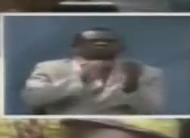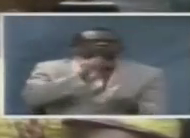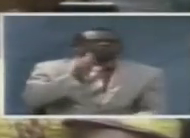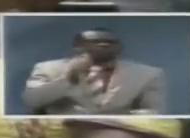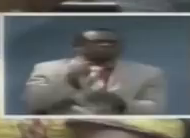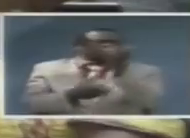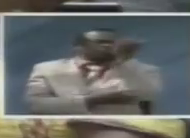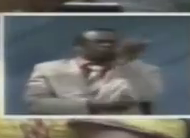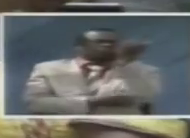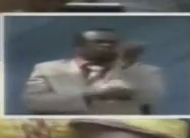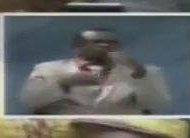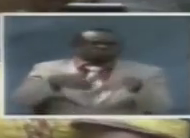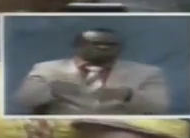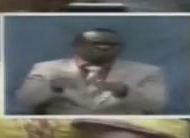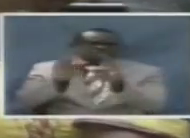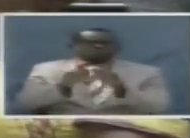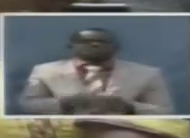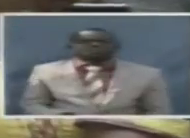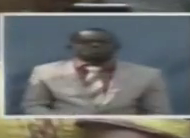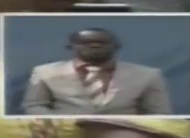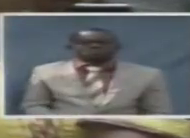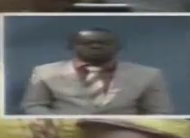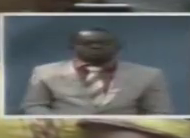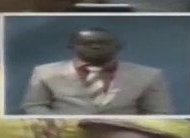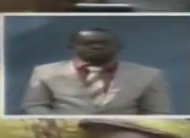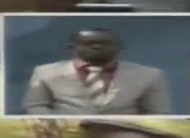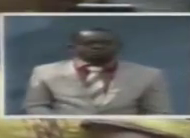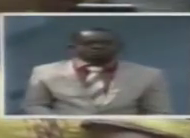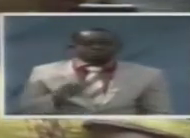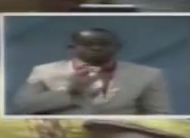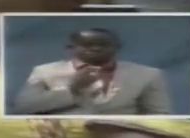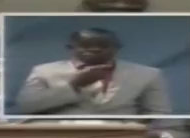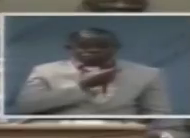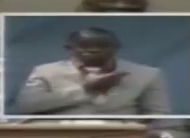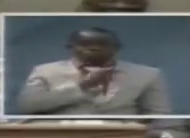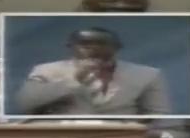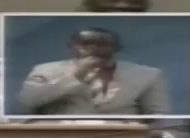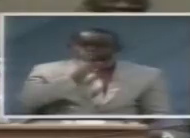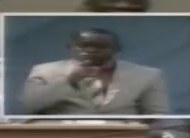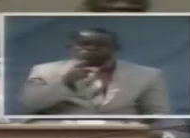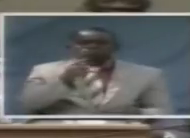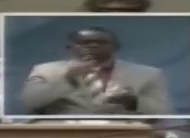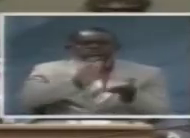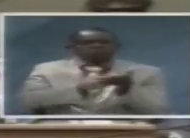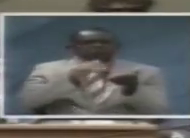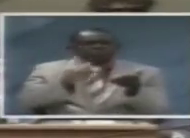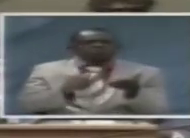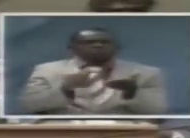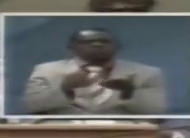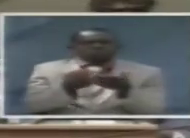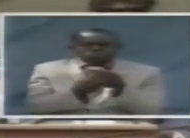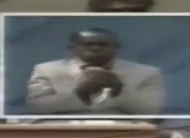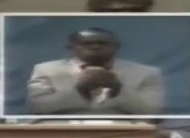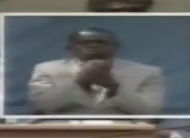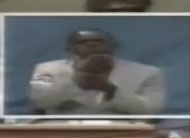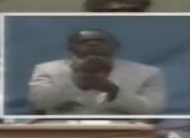term, Mr. Speaker, we remain assured of inclusive growth and prosperity. Mr.